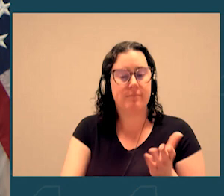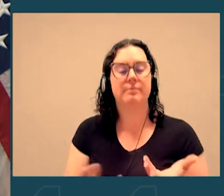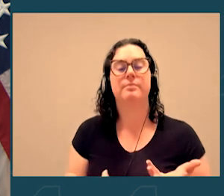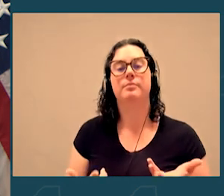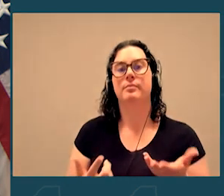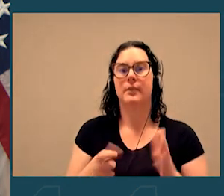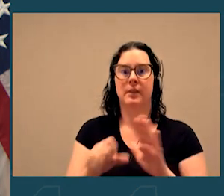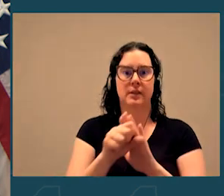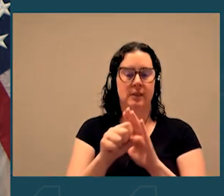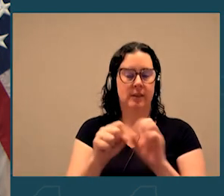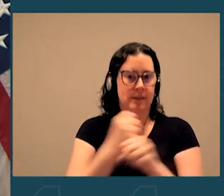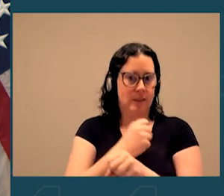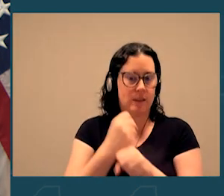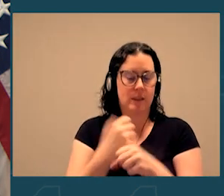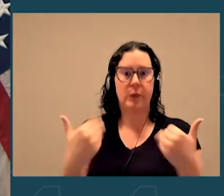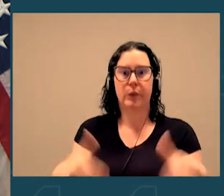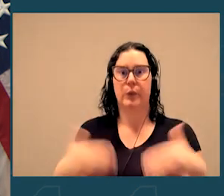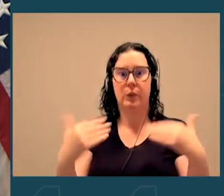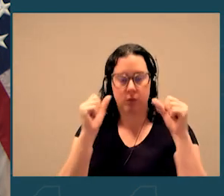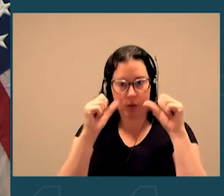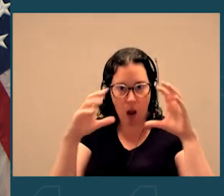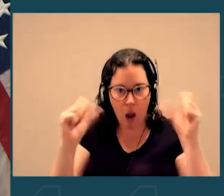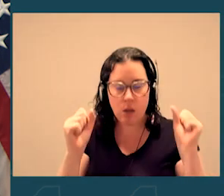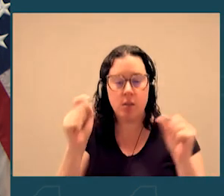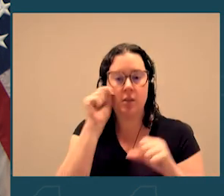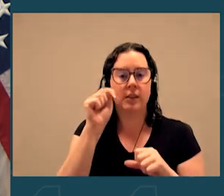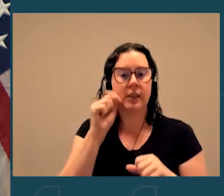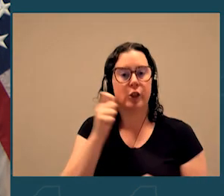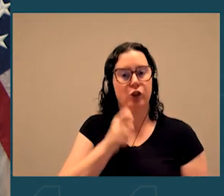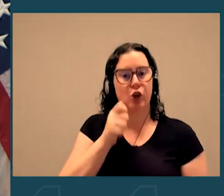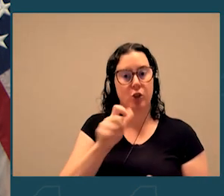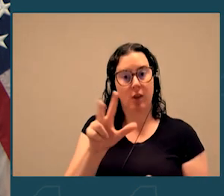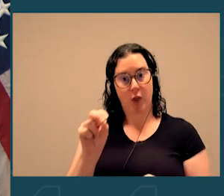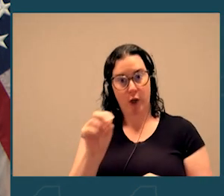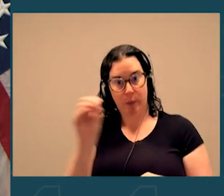these teenage girls are 30% of them considering suicide.